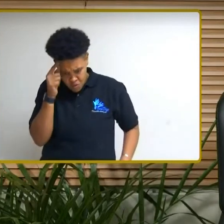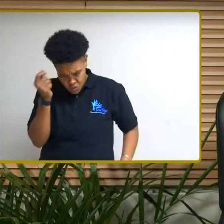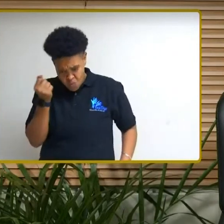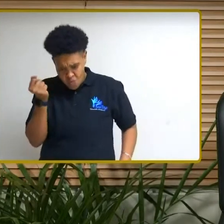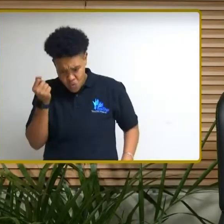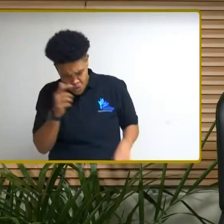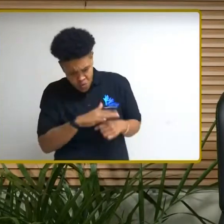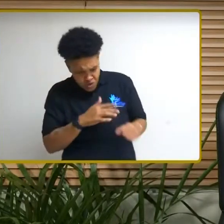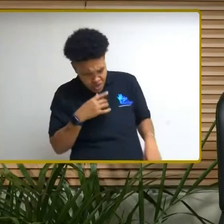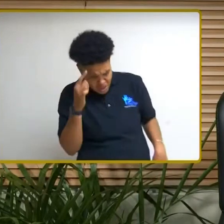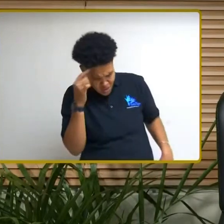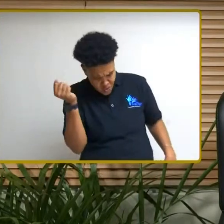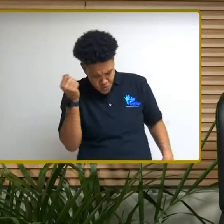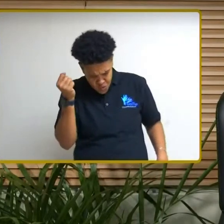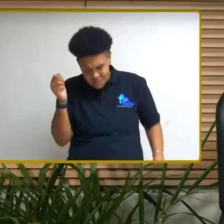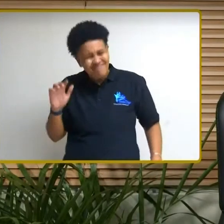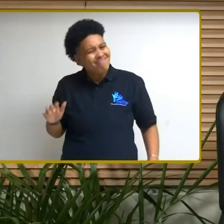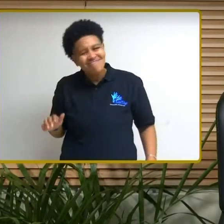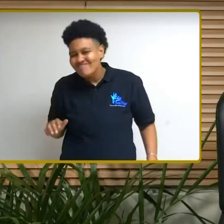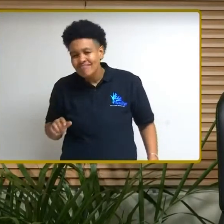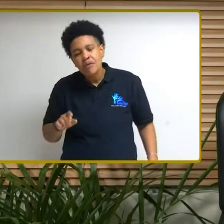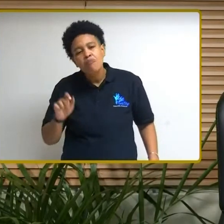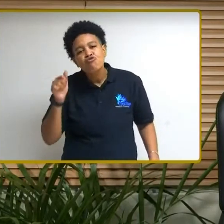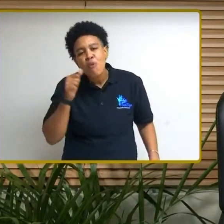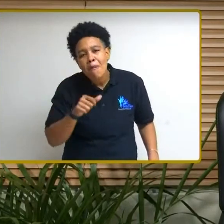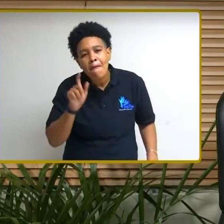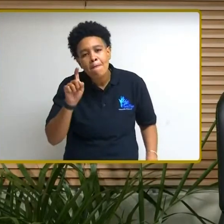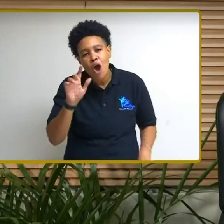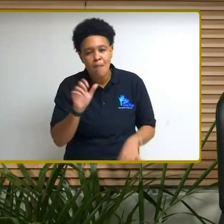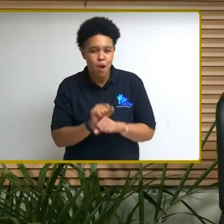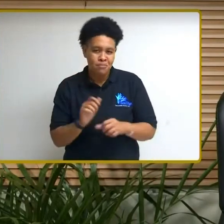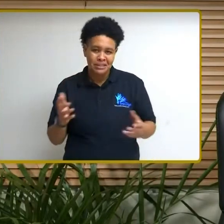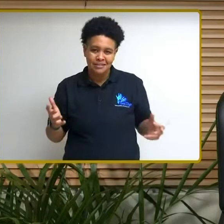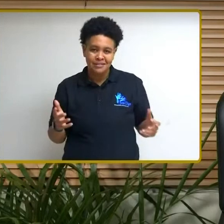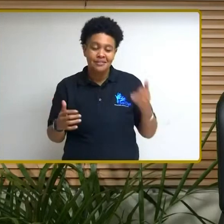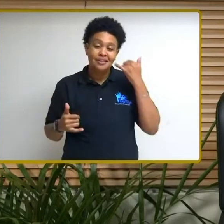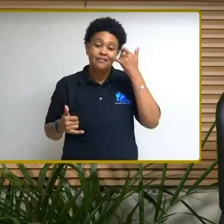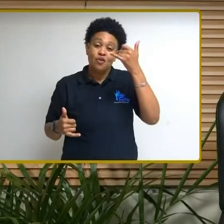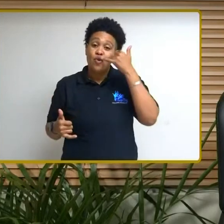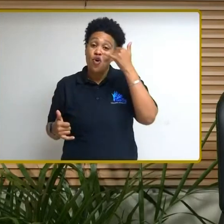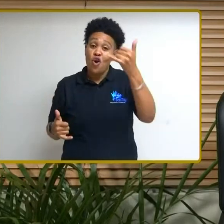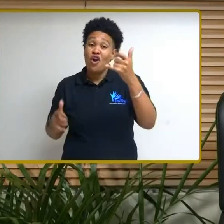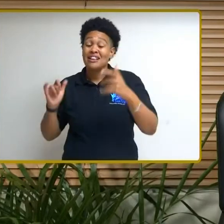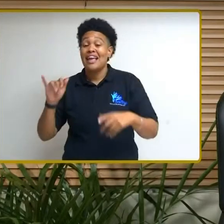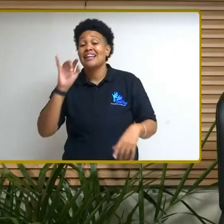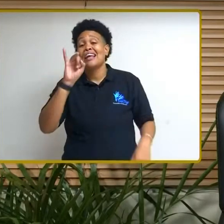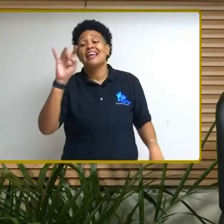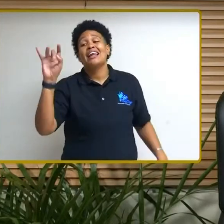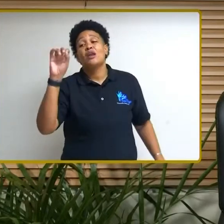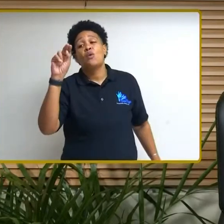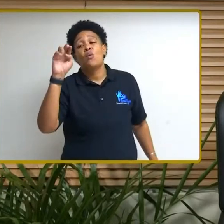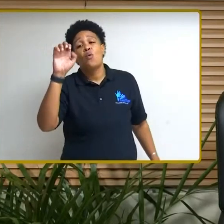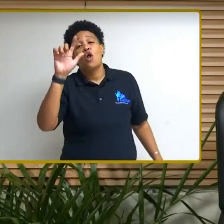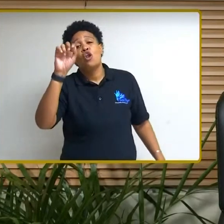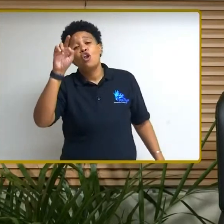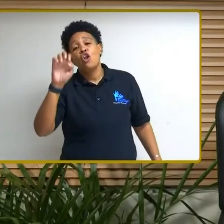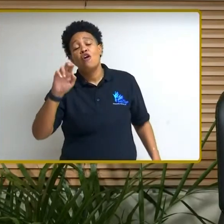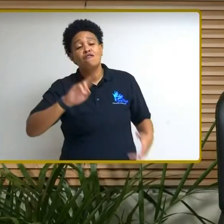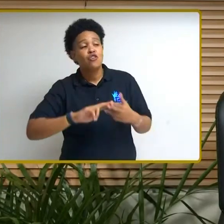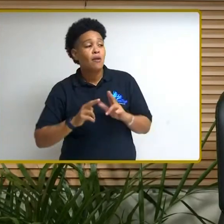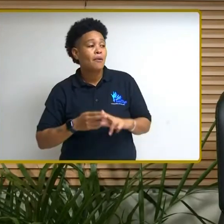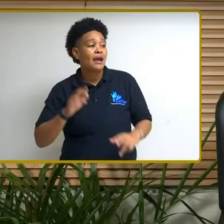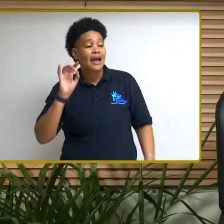is important is for you to make the appointment, because once you call that 888 number,